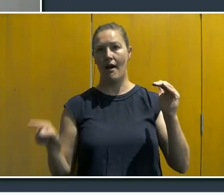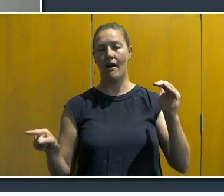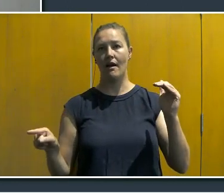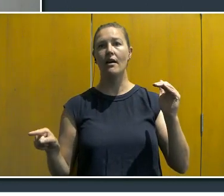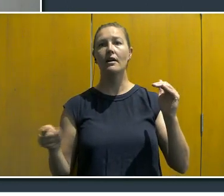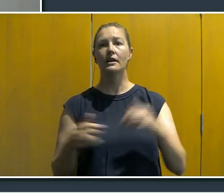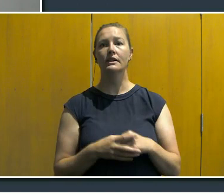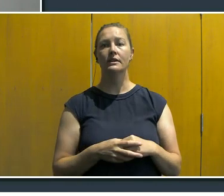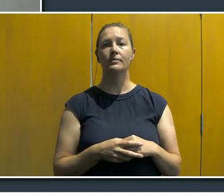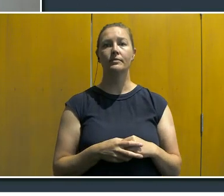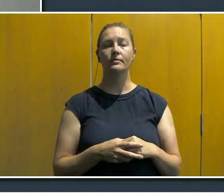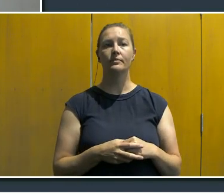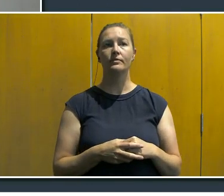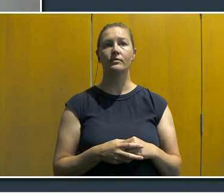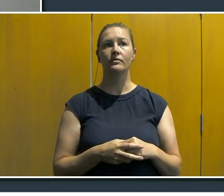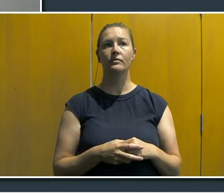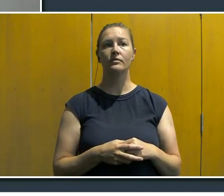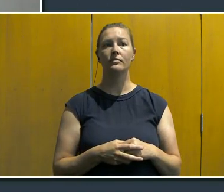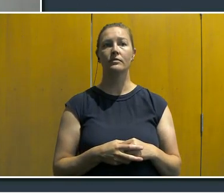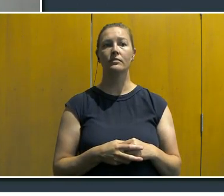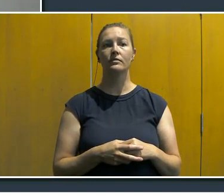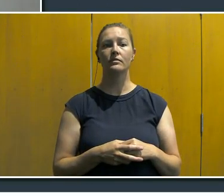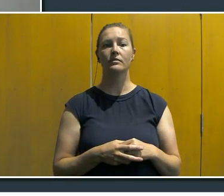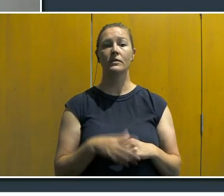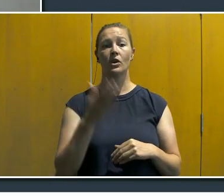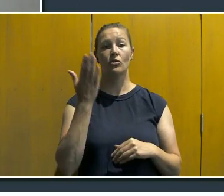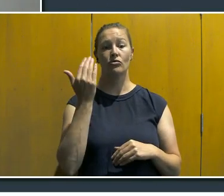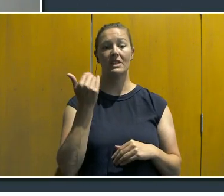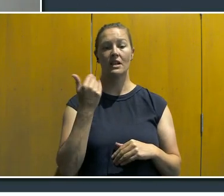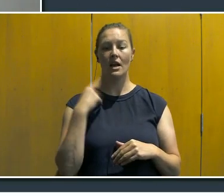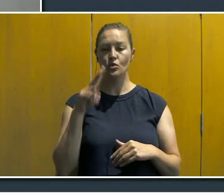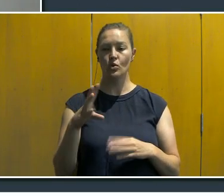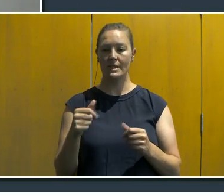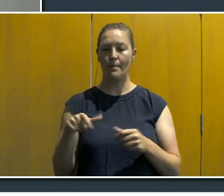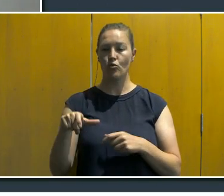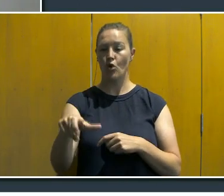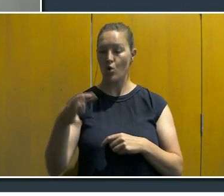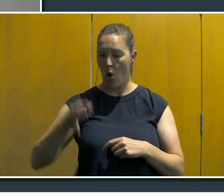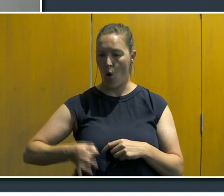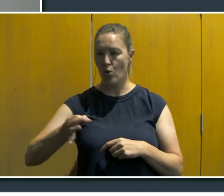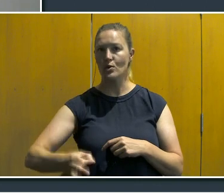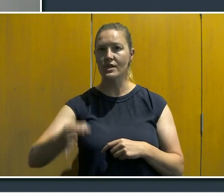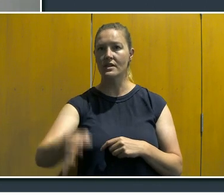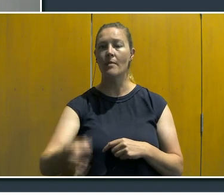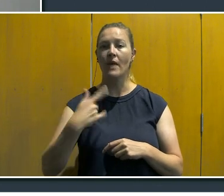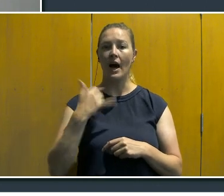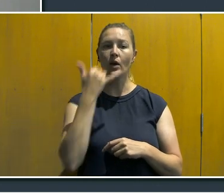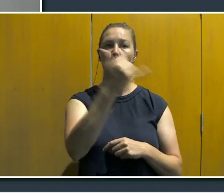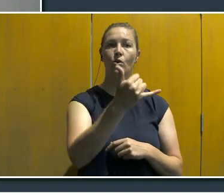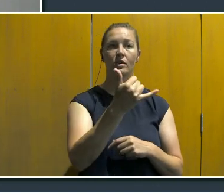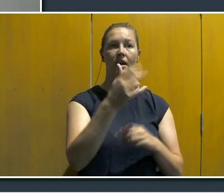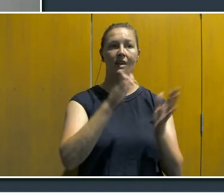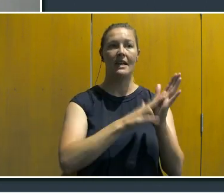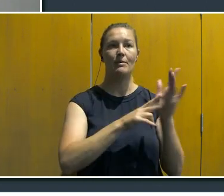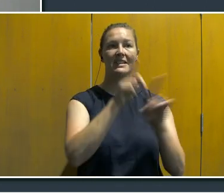Recently I discovered when there were some potholes in Road of Finover Road, I phoned Napier Council and asked them to repair